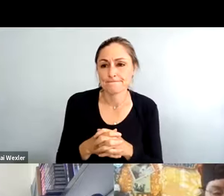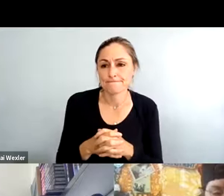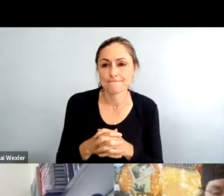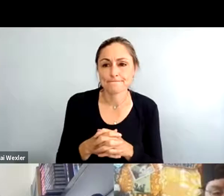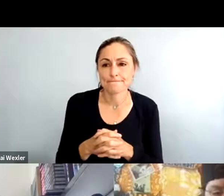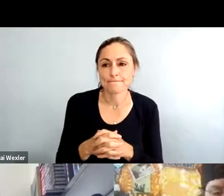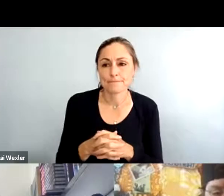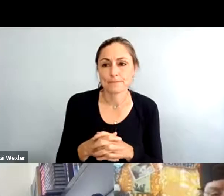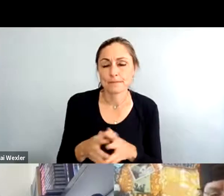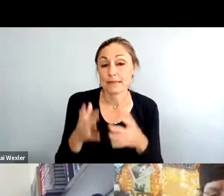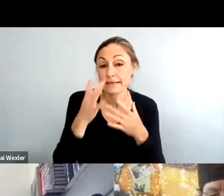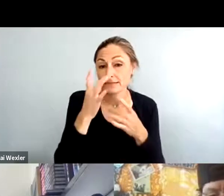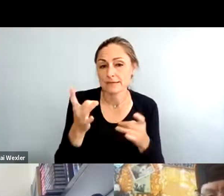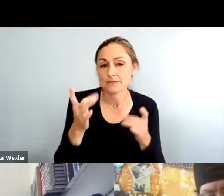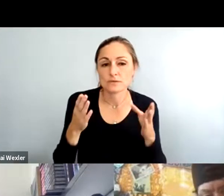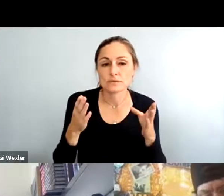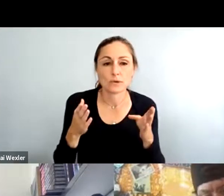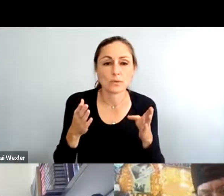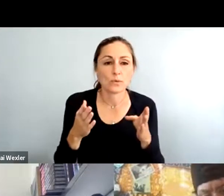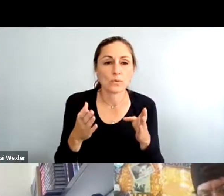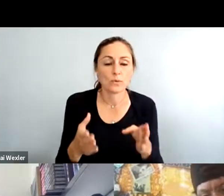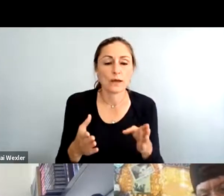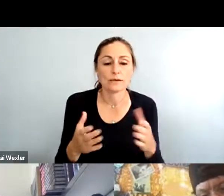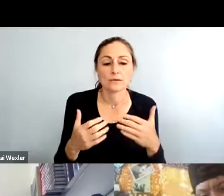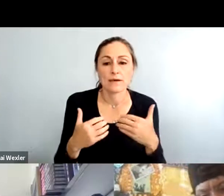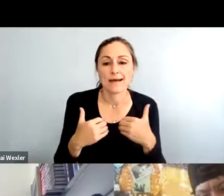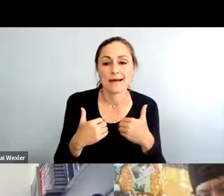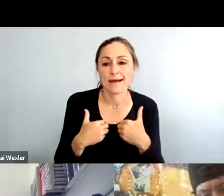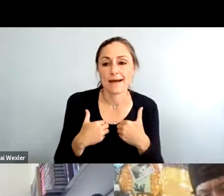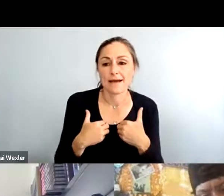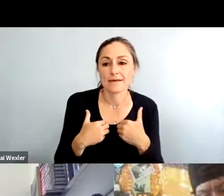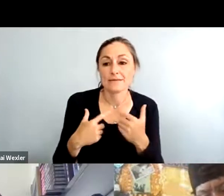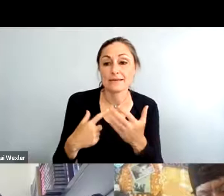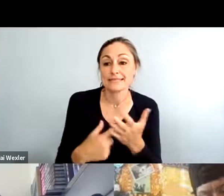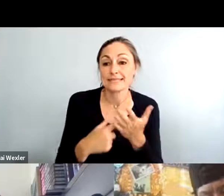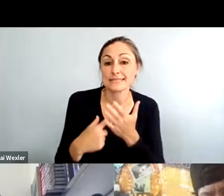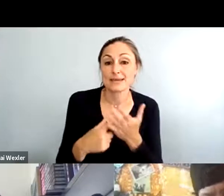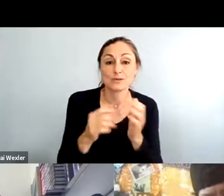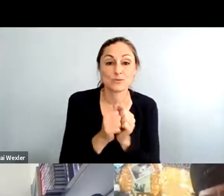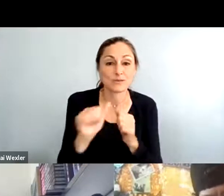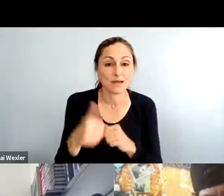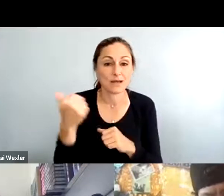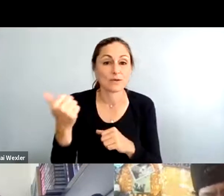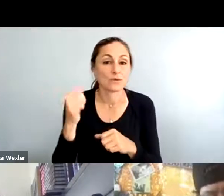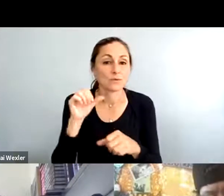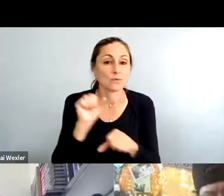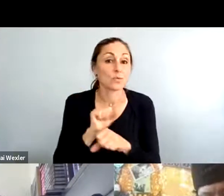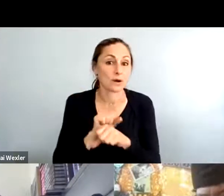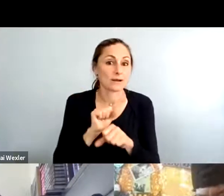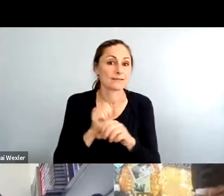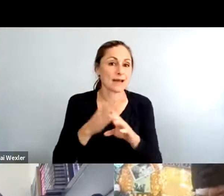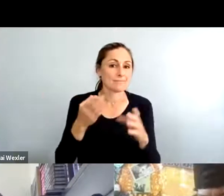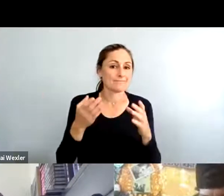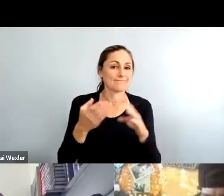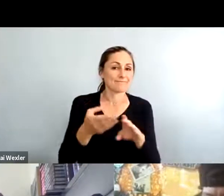interesting way to sort of have sort of discussion with other works that may have come before it. So yeah,